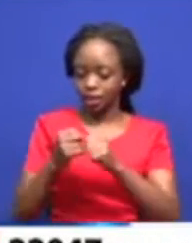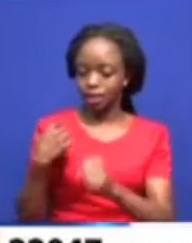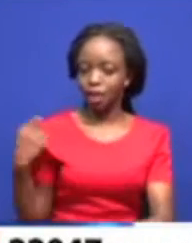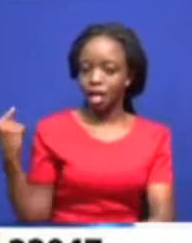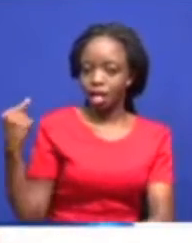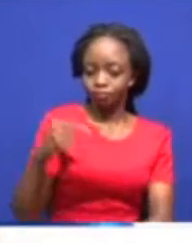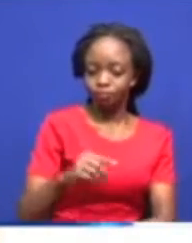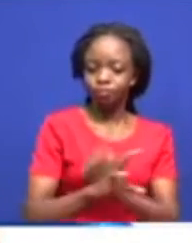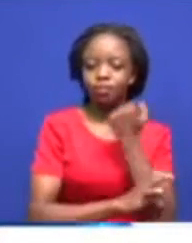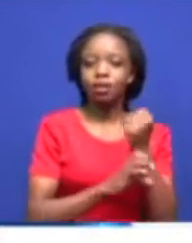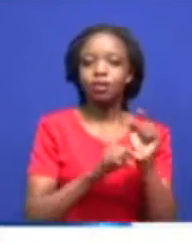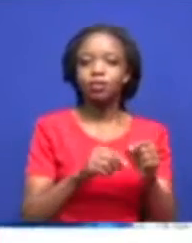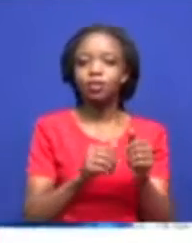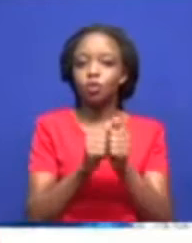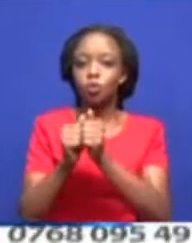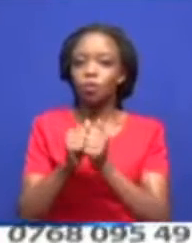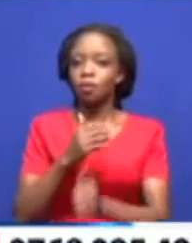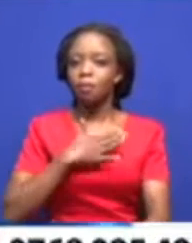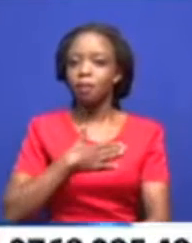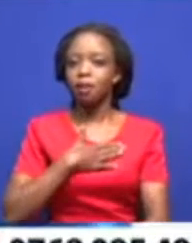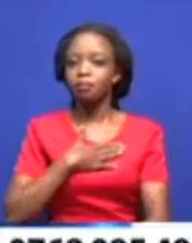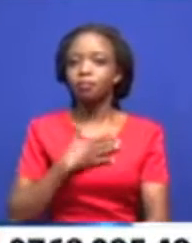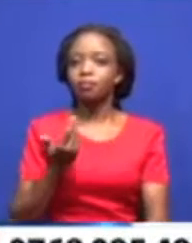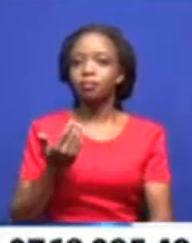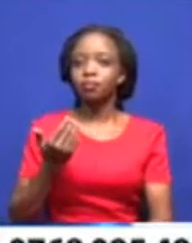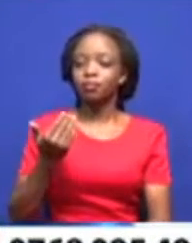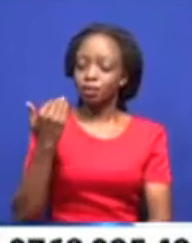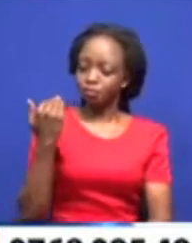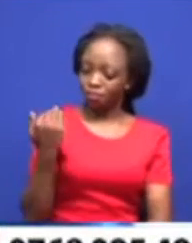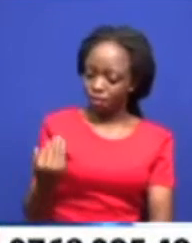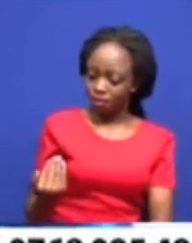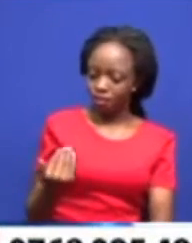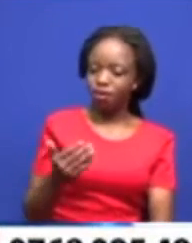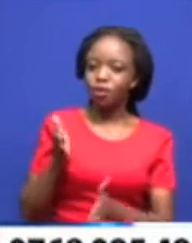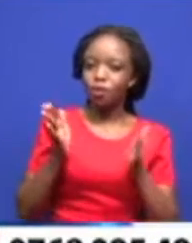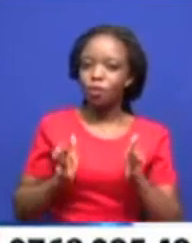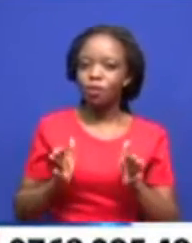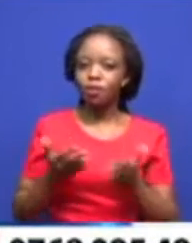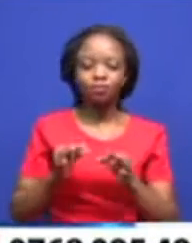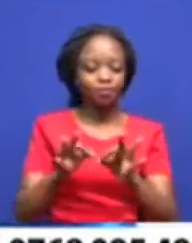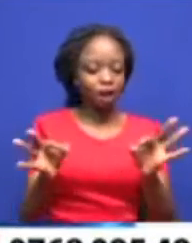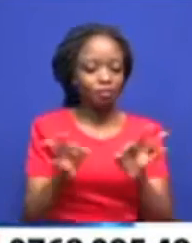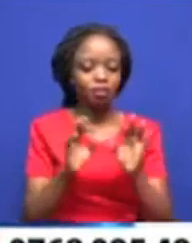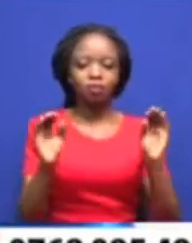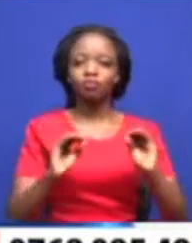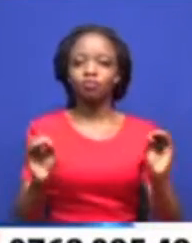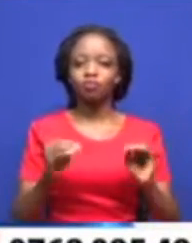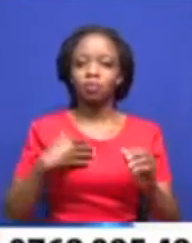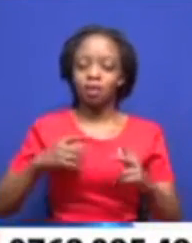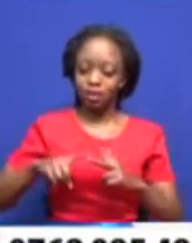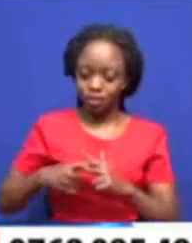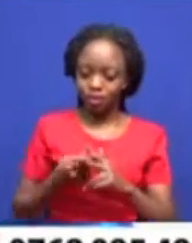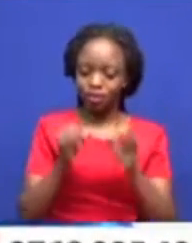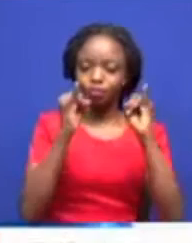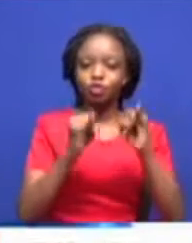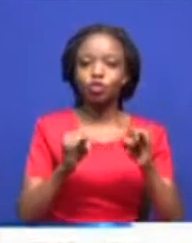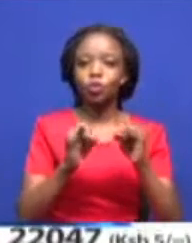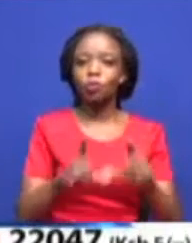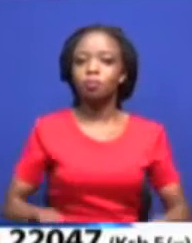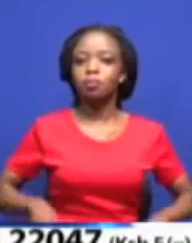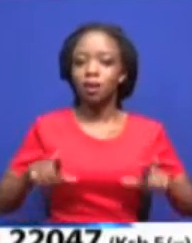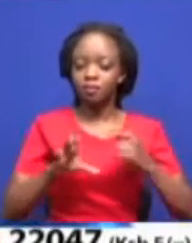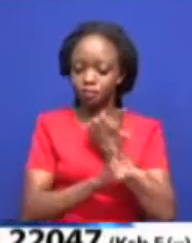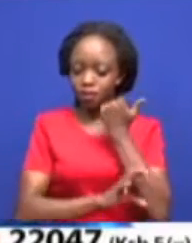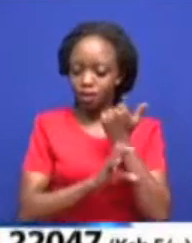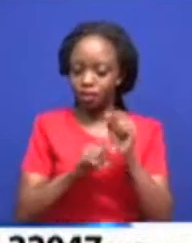country with my just a teenager and with no family. And I started a new life in this country. Now,